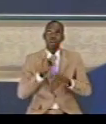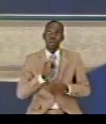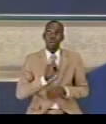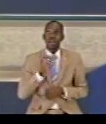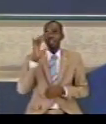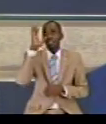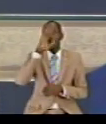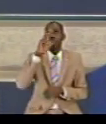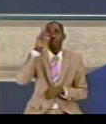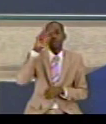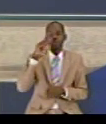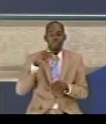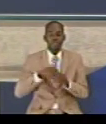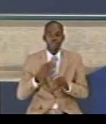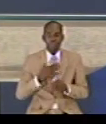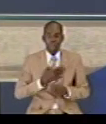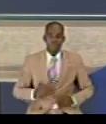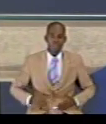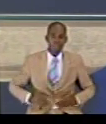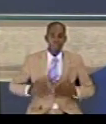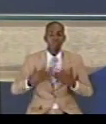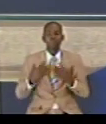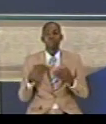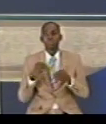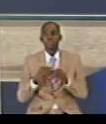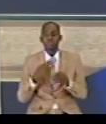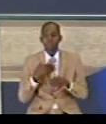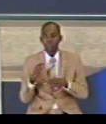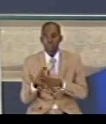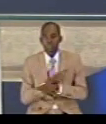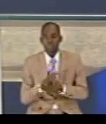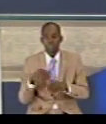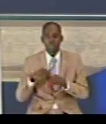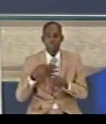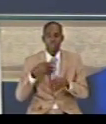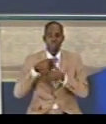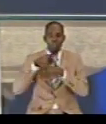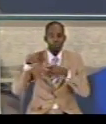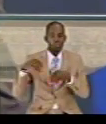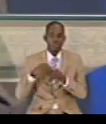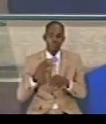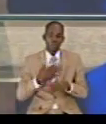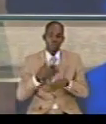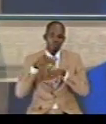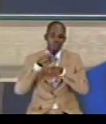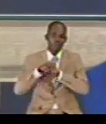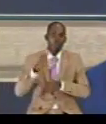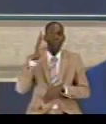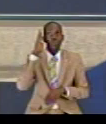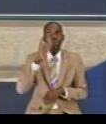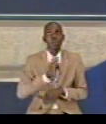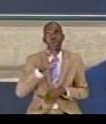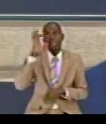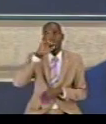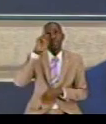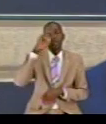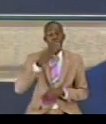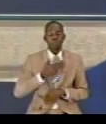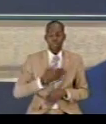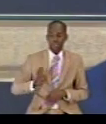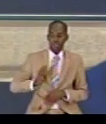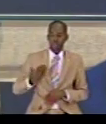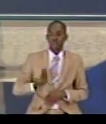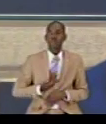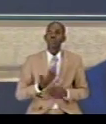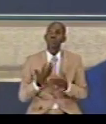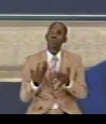my profession will I seek thee. Early in the ministry will I seek thee. My soul thirsteth for thee.